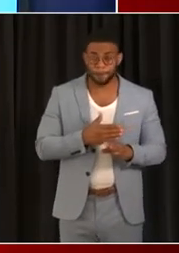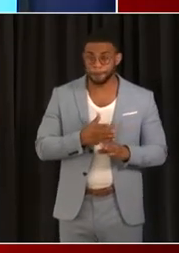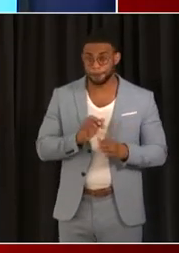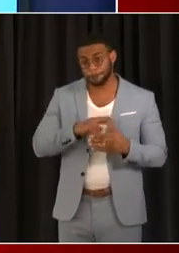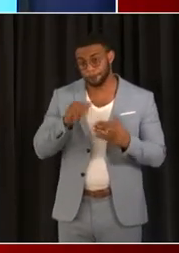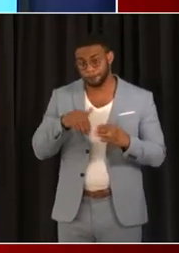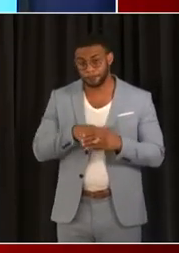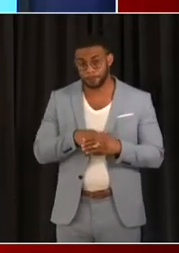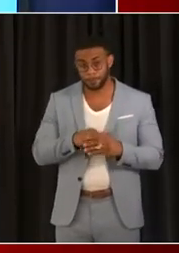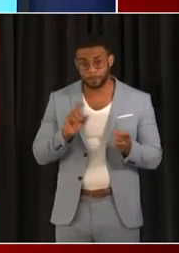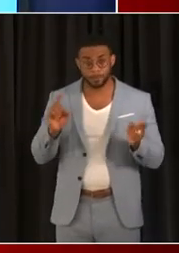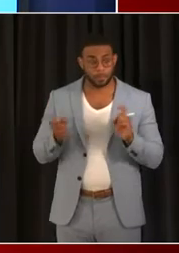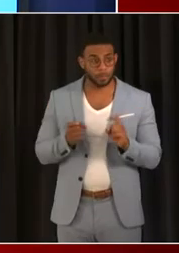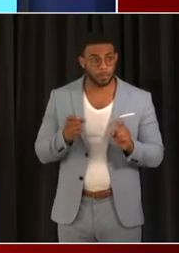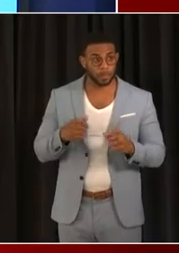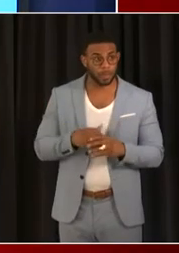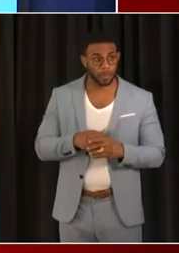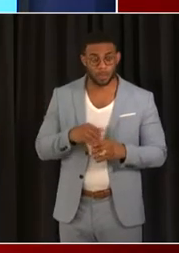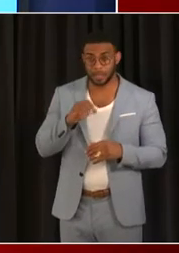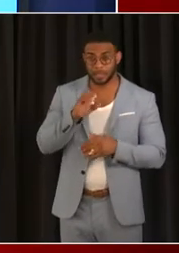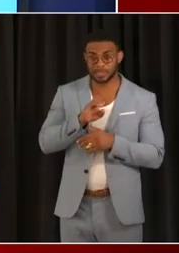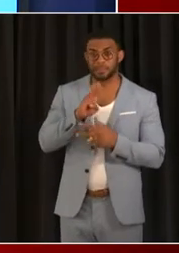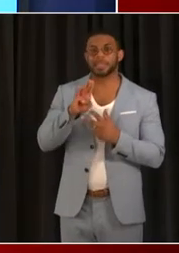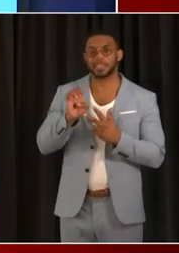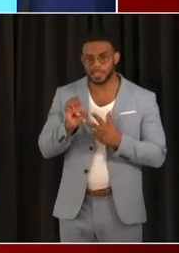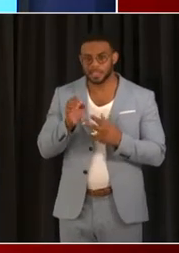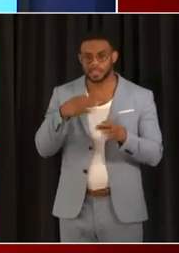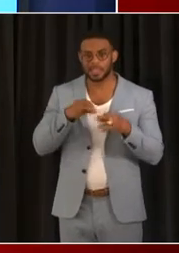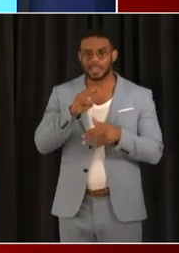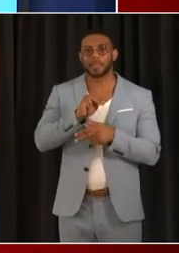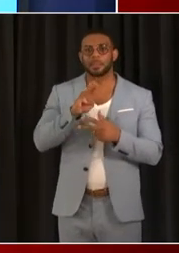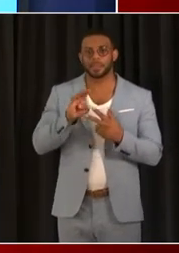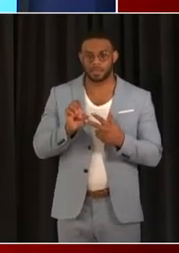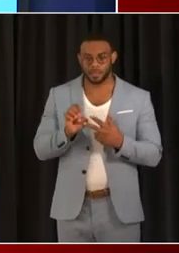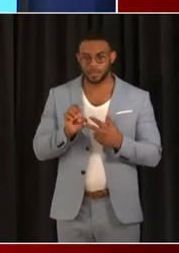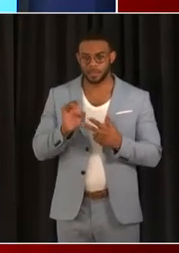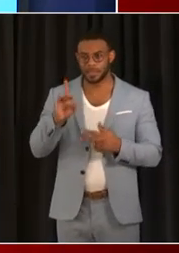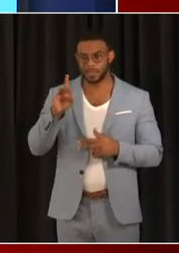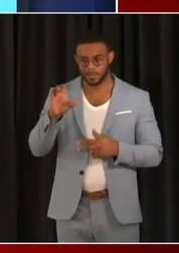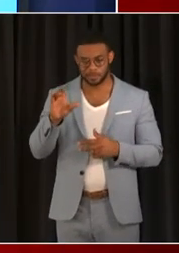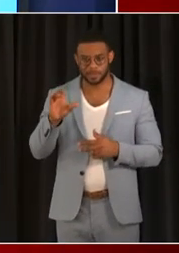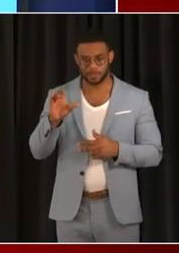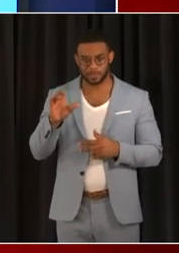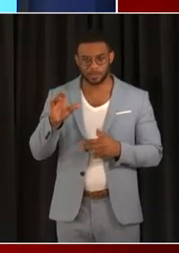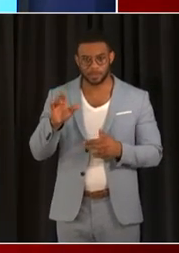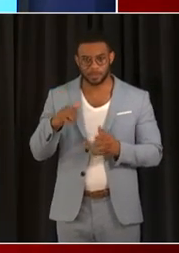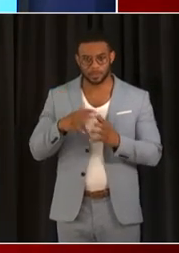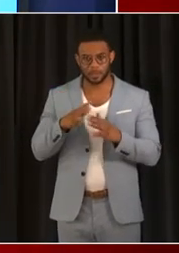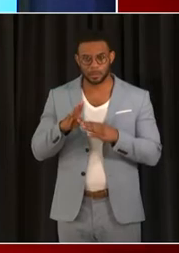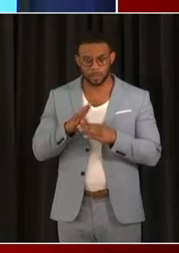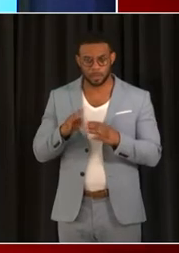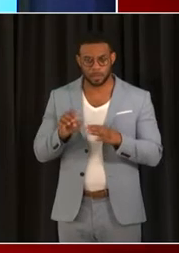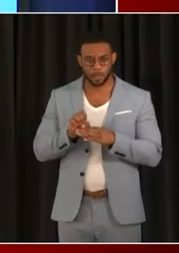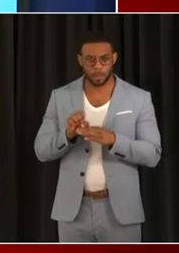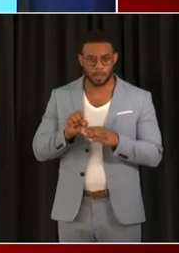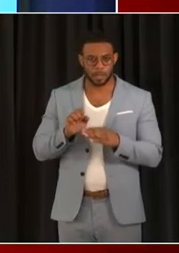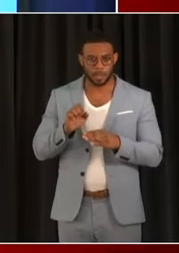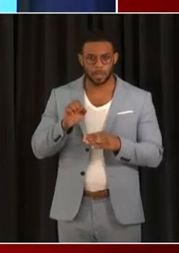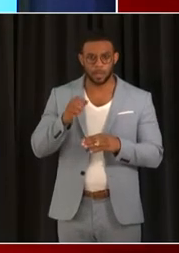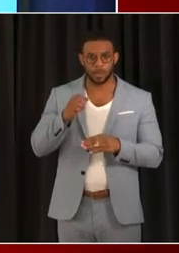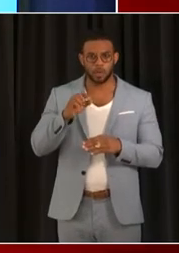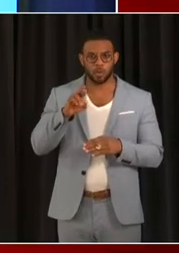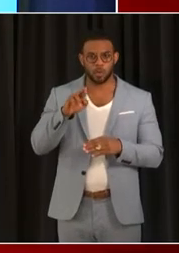it resulted in the current CBE program that the District of Columbia has, Certified Business Enterprise Program, which is